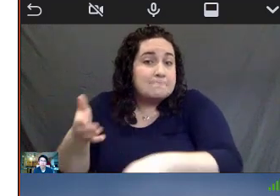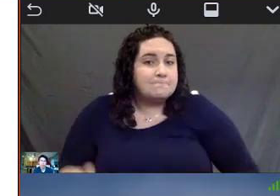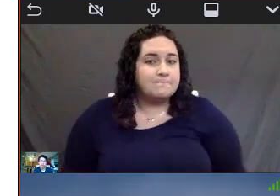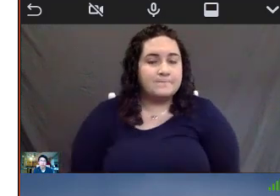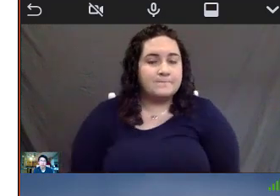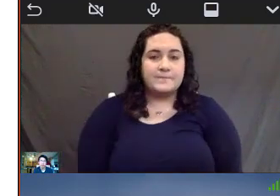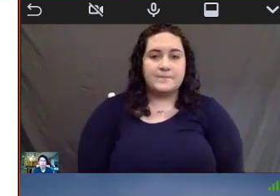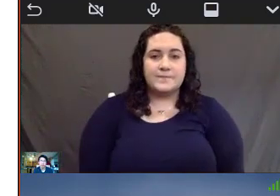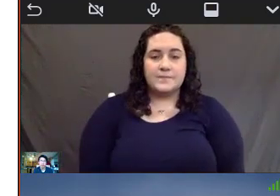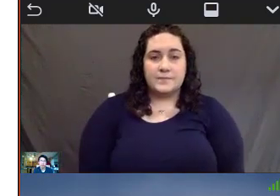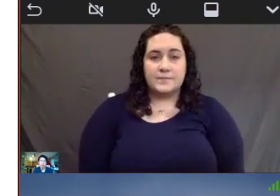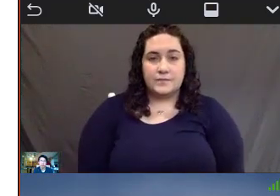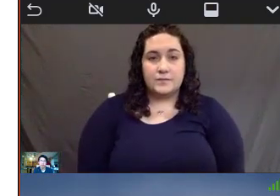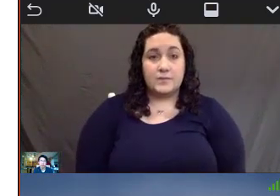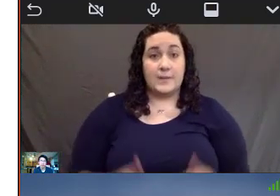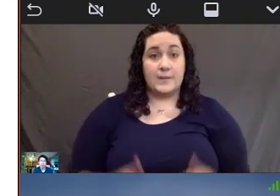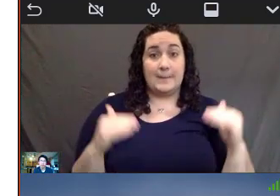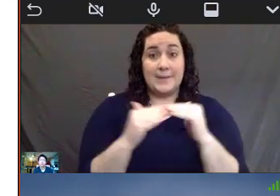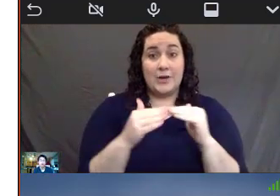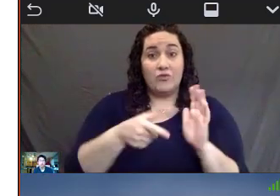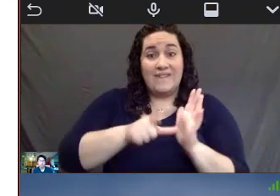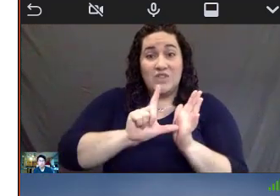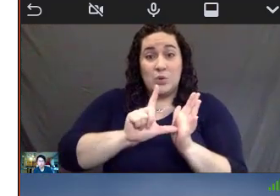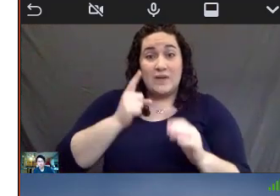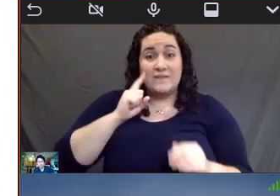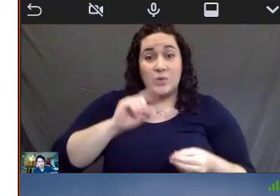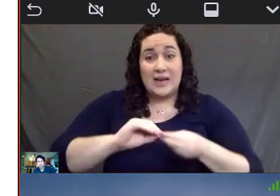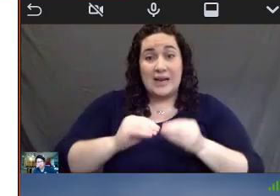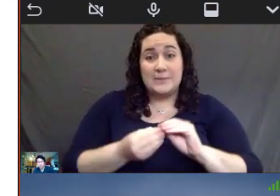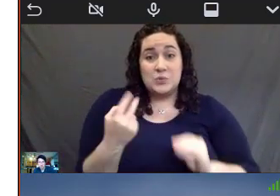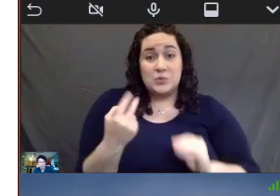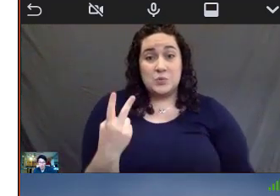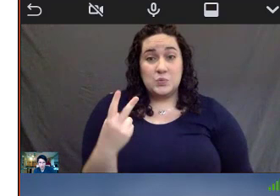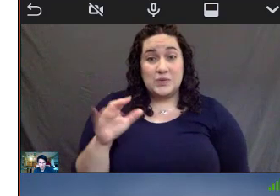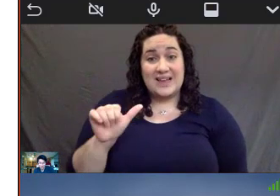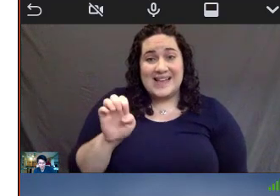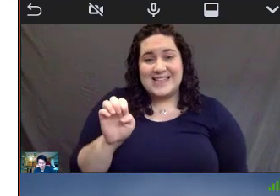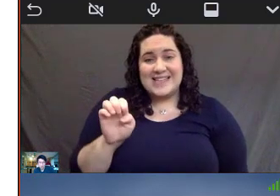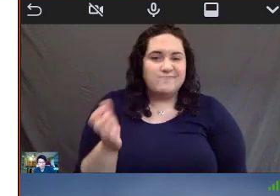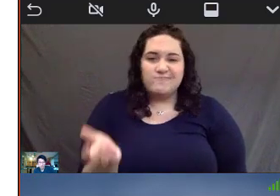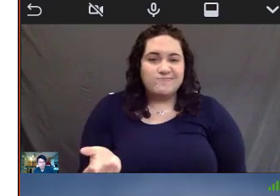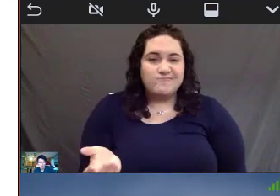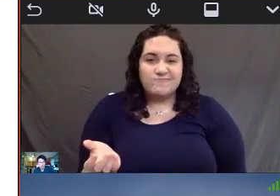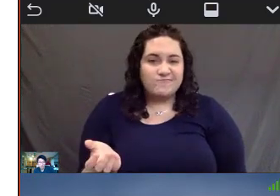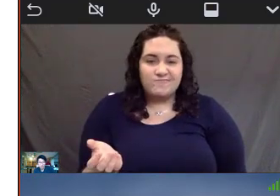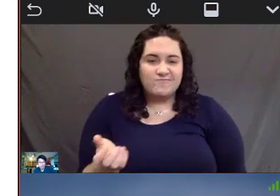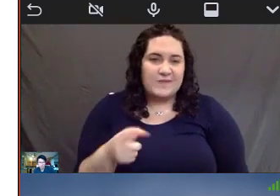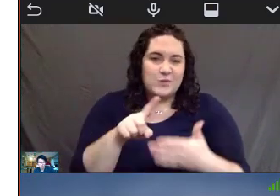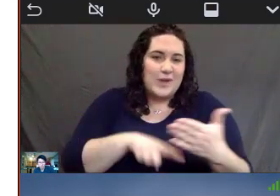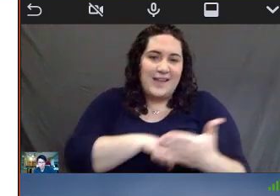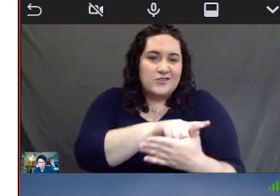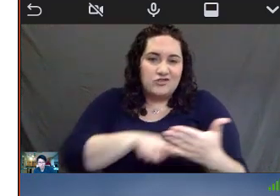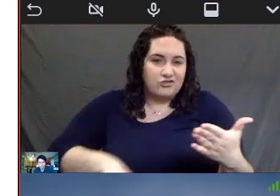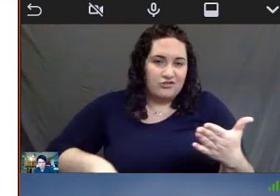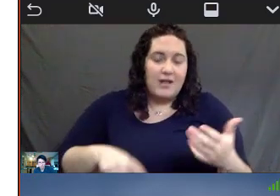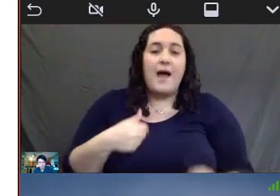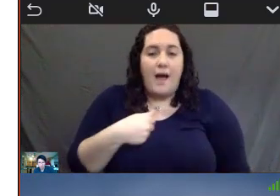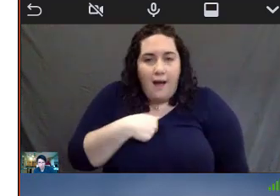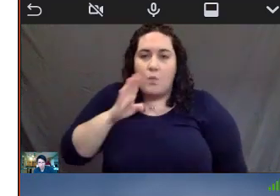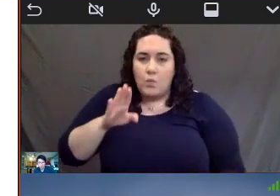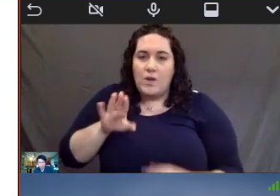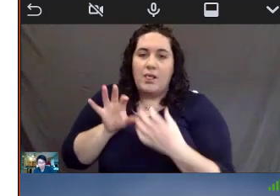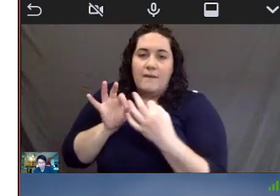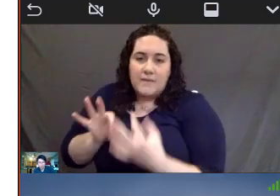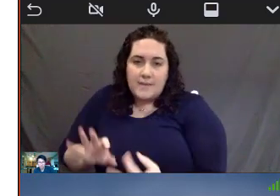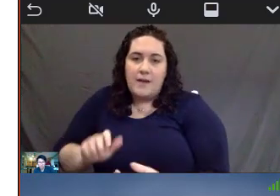we if I just move ahead and grade the case studies. And then classes are going to start today. We'll talk a little bit about the content